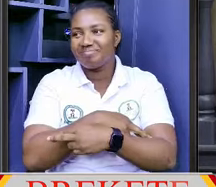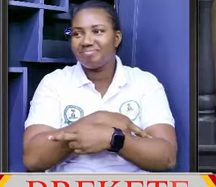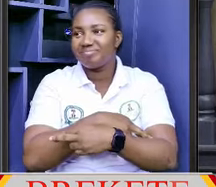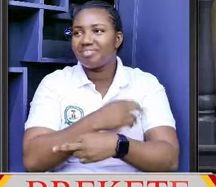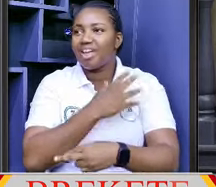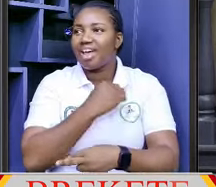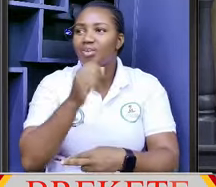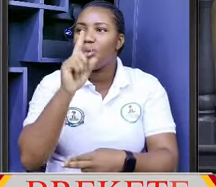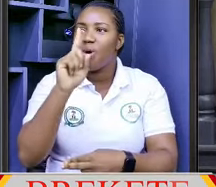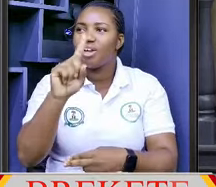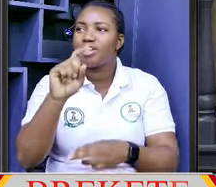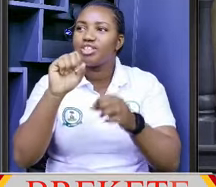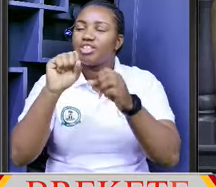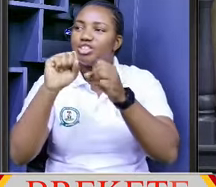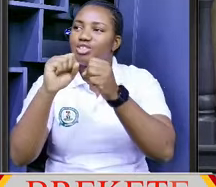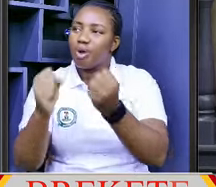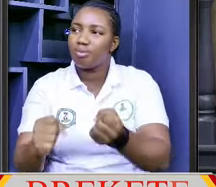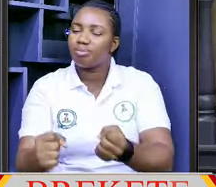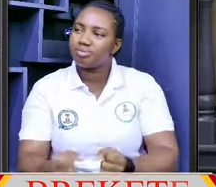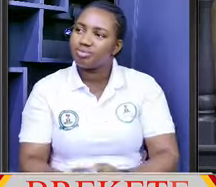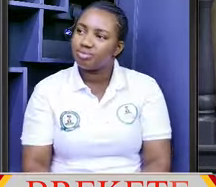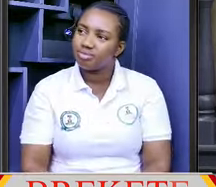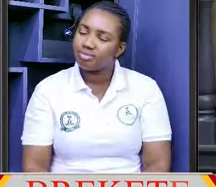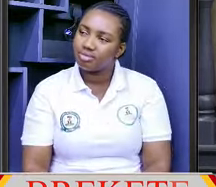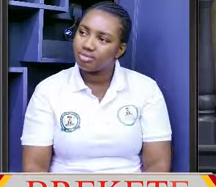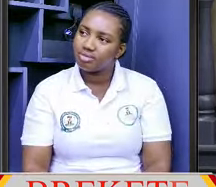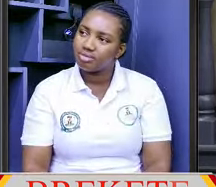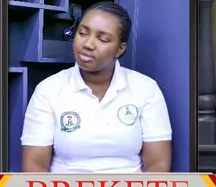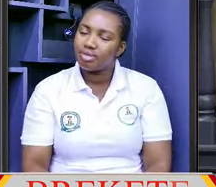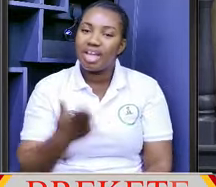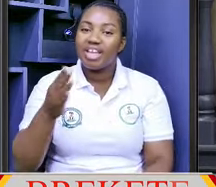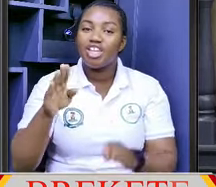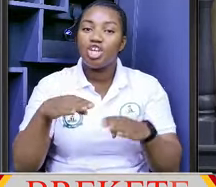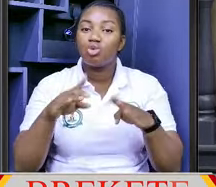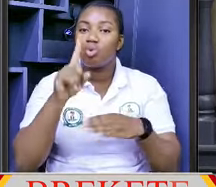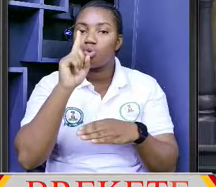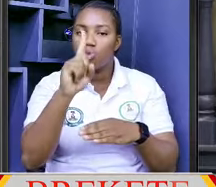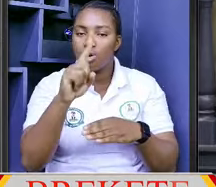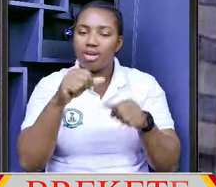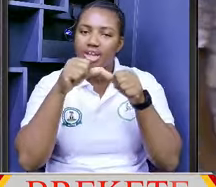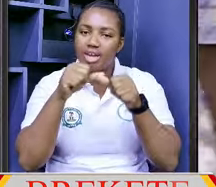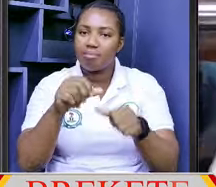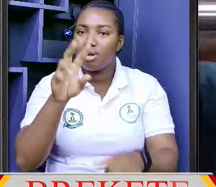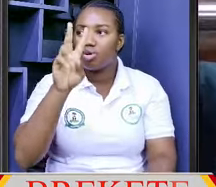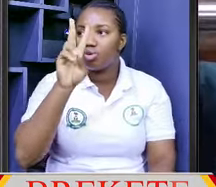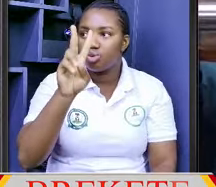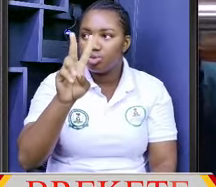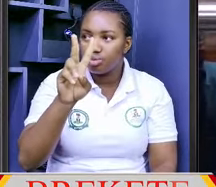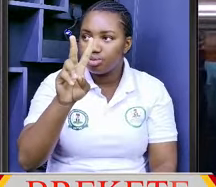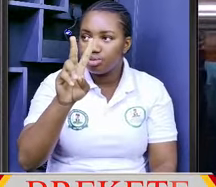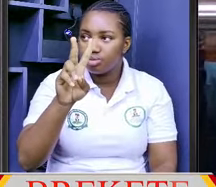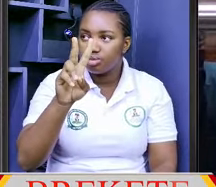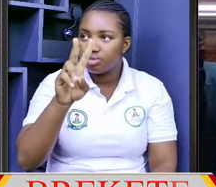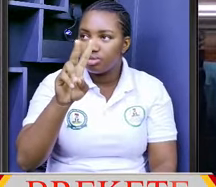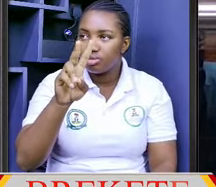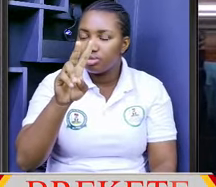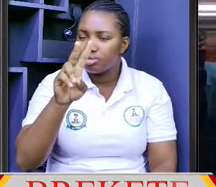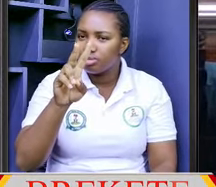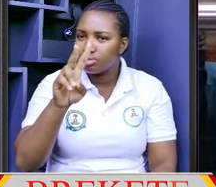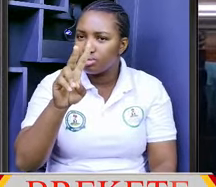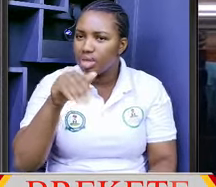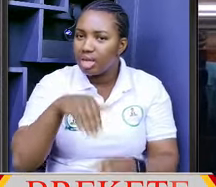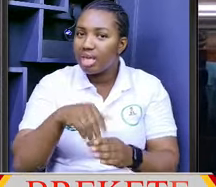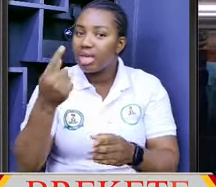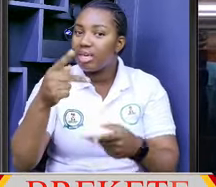five rooms and 1 shop? That land, they sold one, remain 2. With the place that he wanted to build